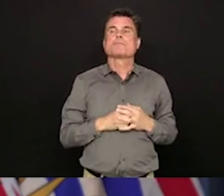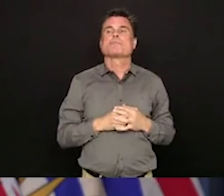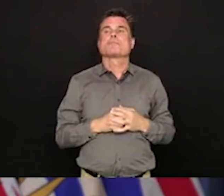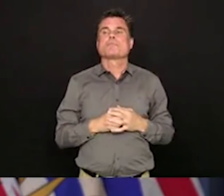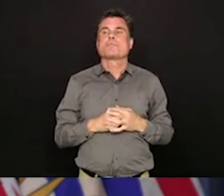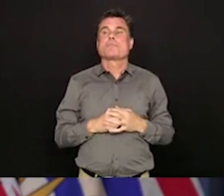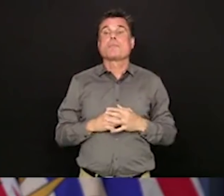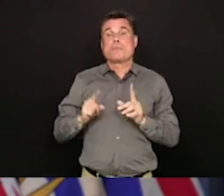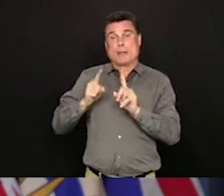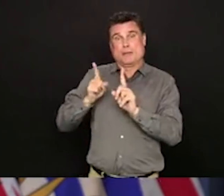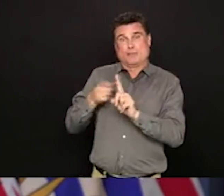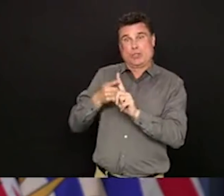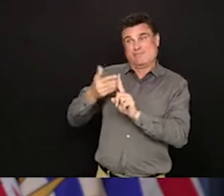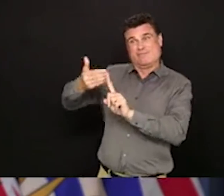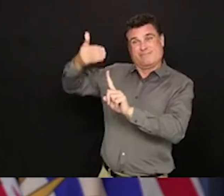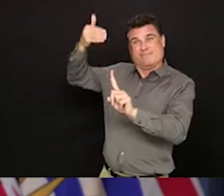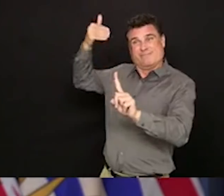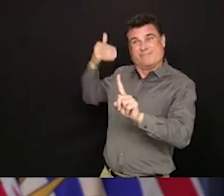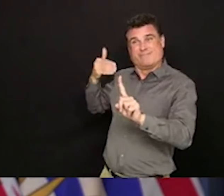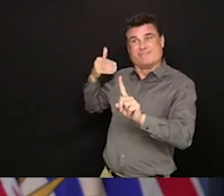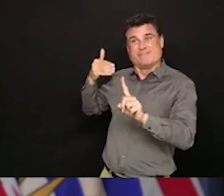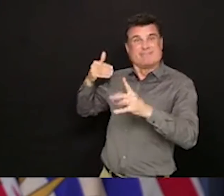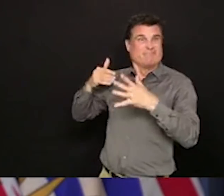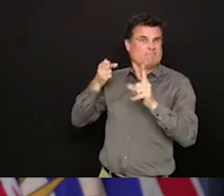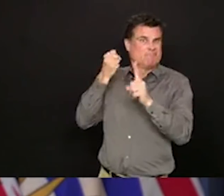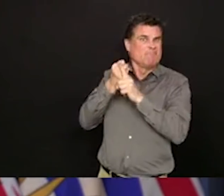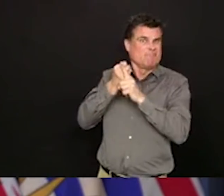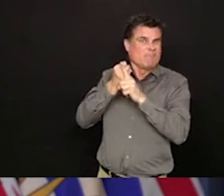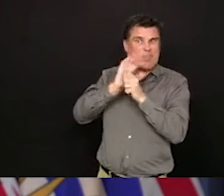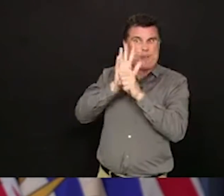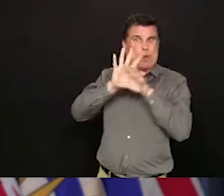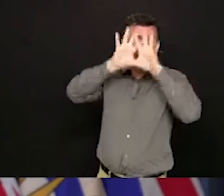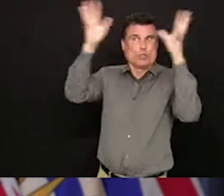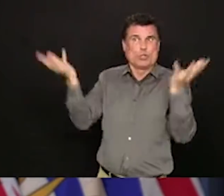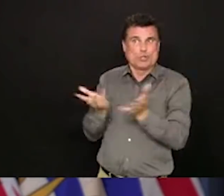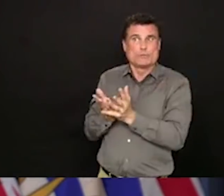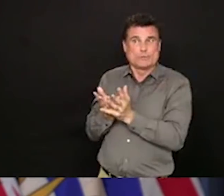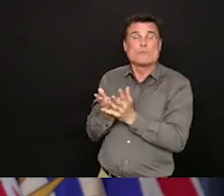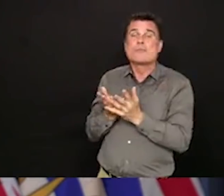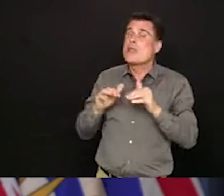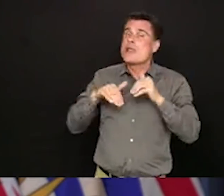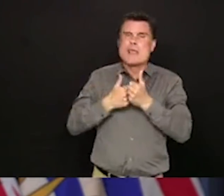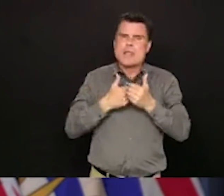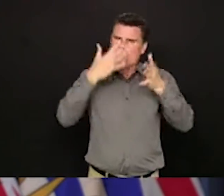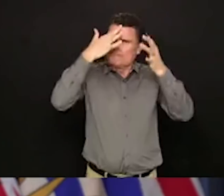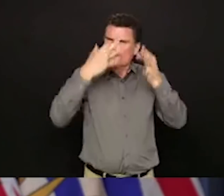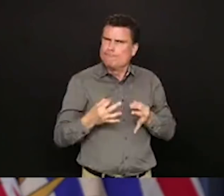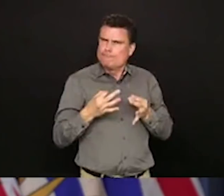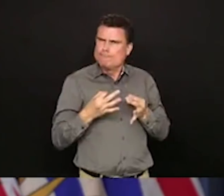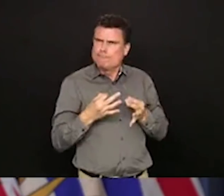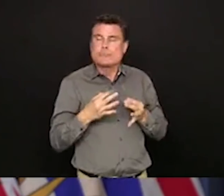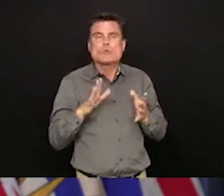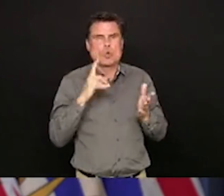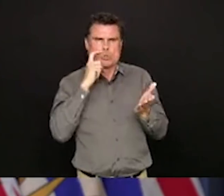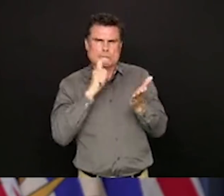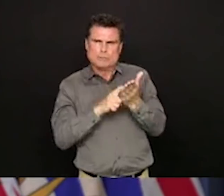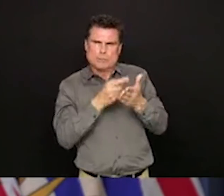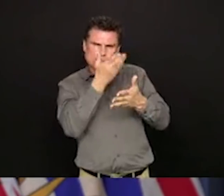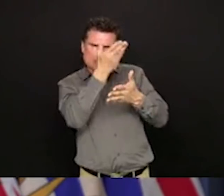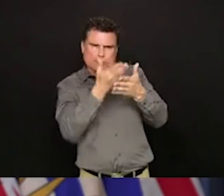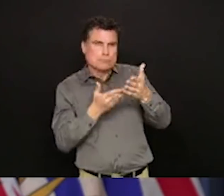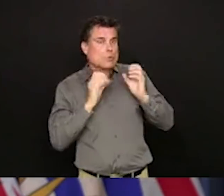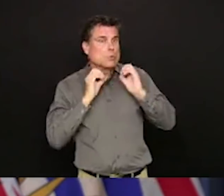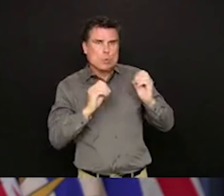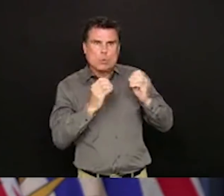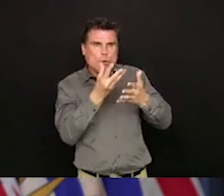after symptoms have resolved and you had two negative tests, so the nucleic acid test, the NAT test that